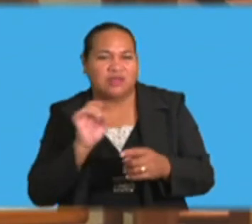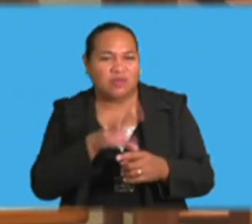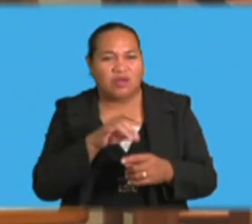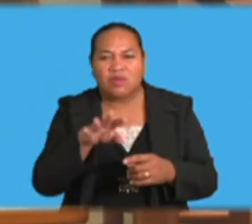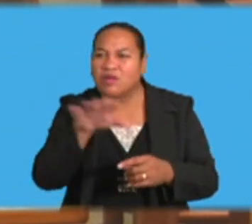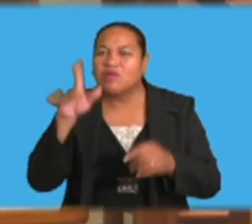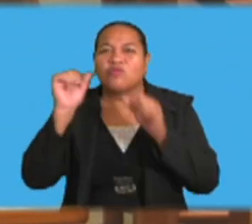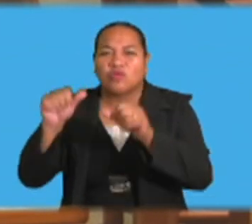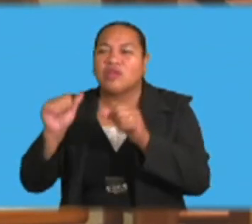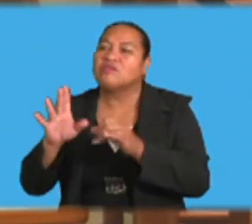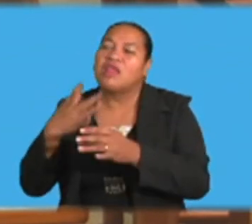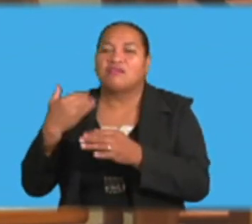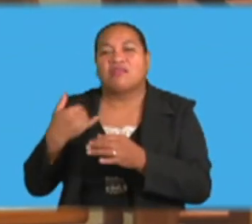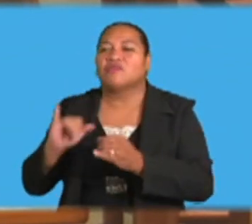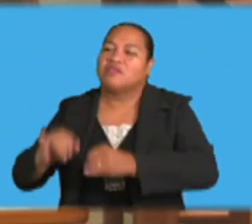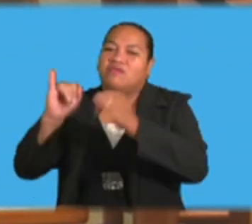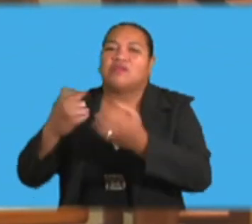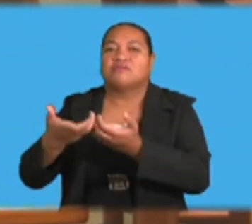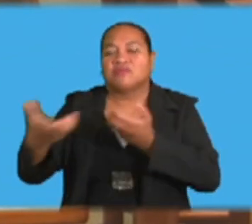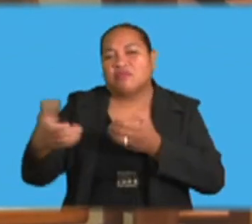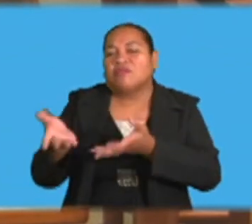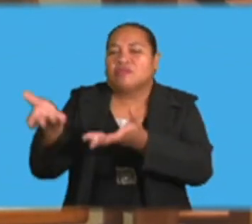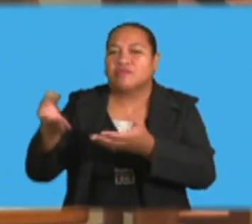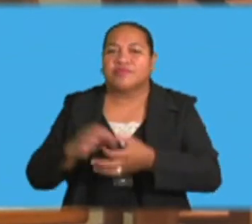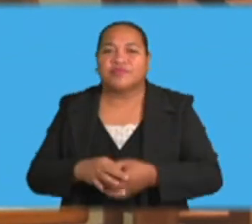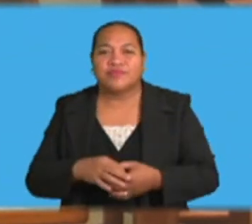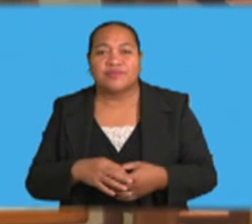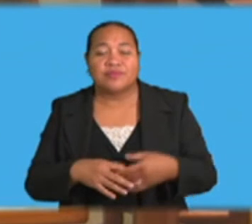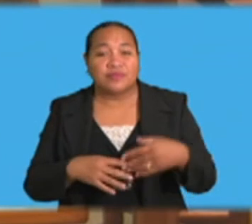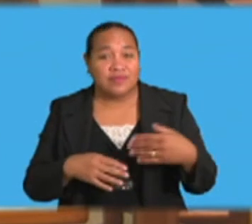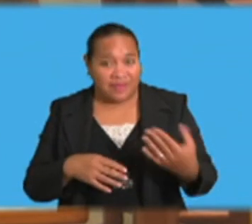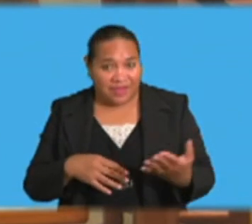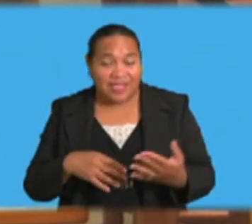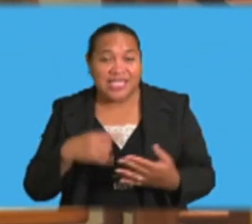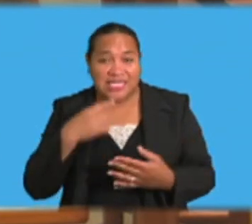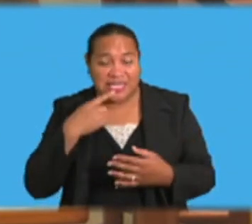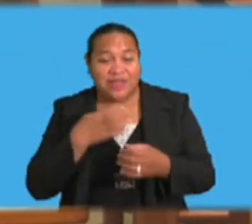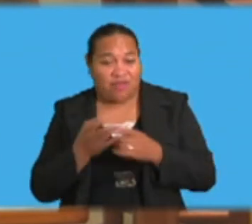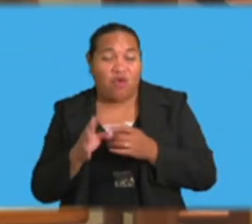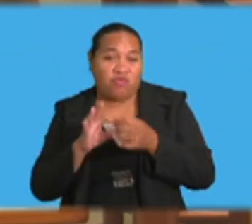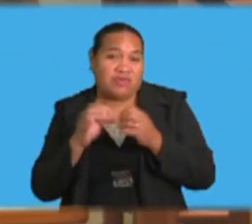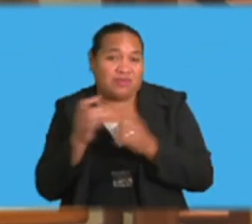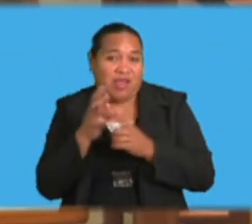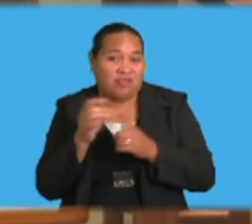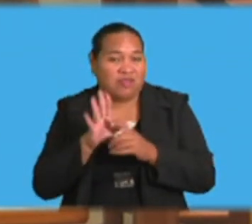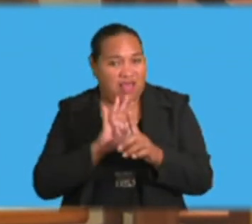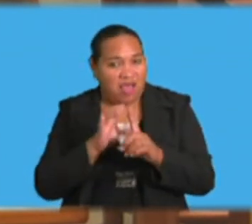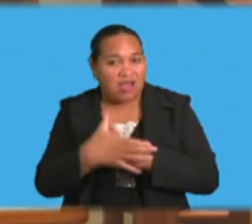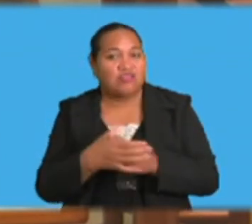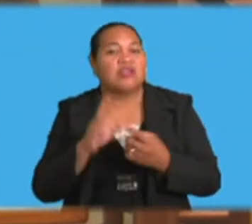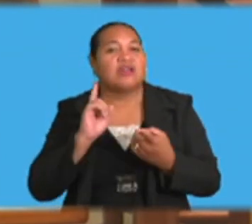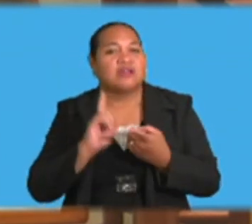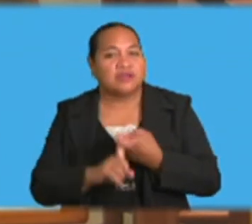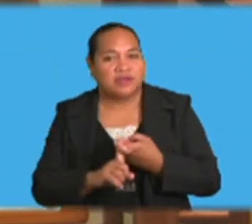living in a more singular lifestyle. There are also concerns that their own unique culture and traditional